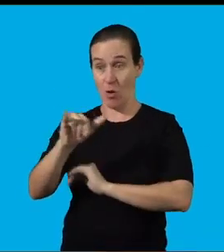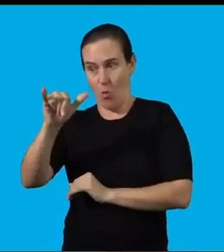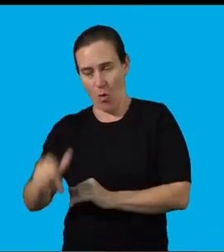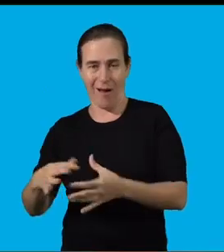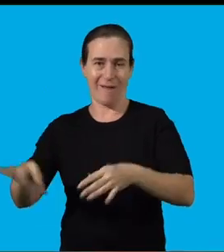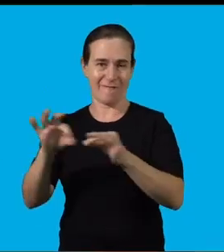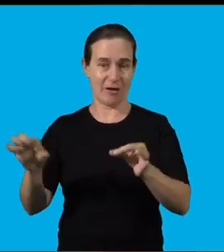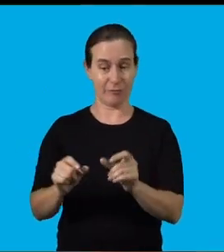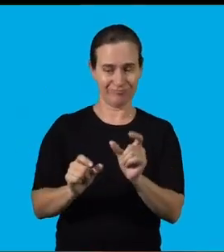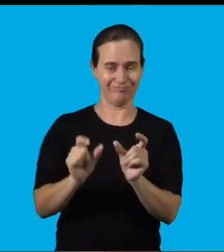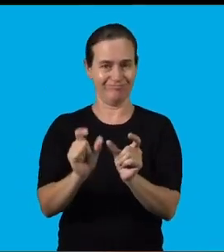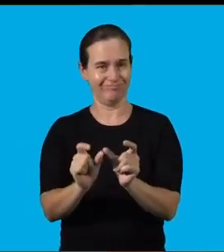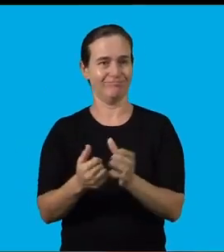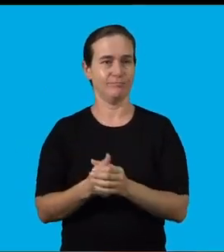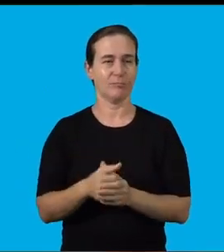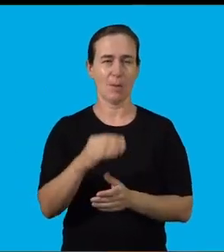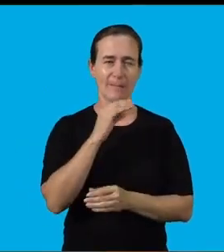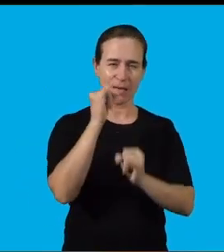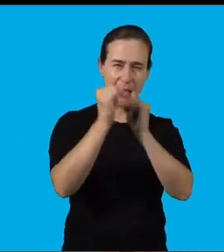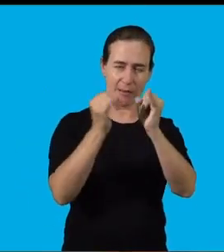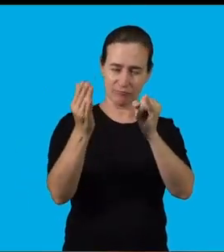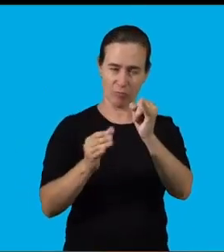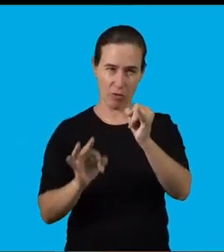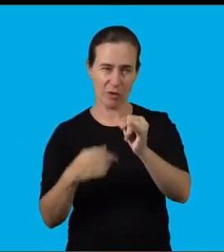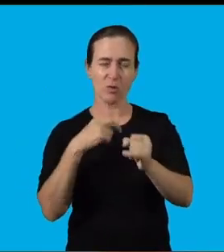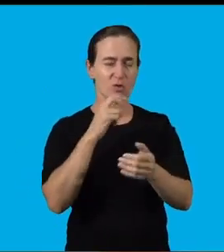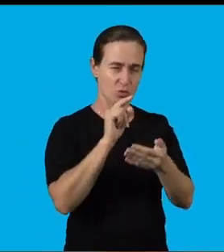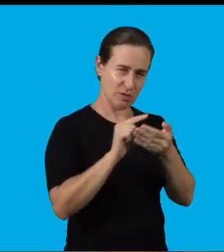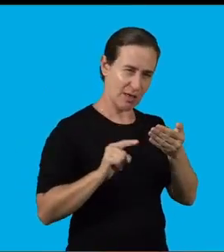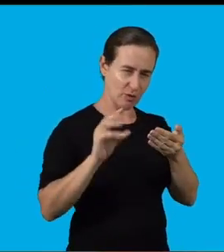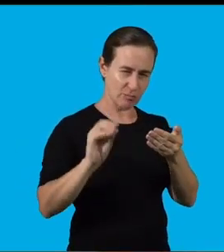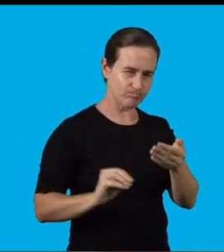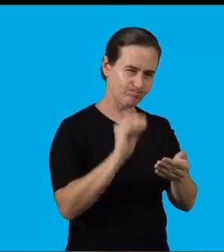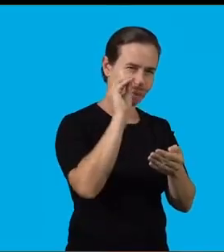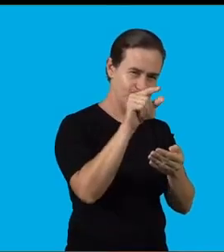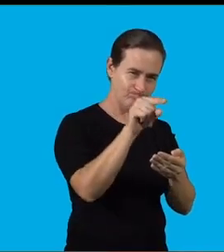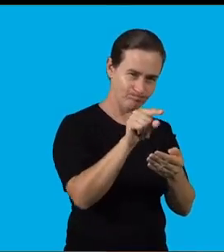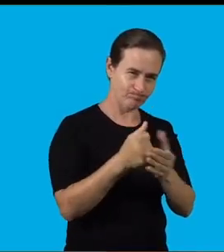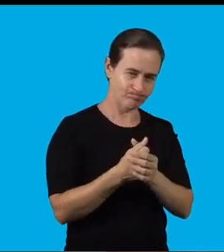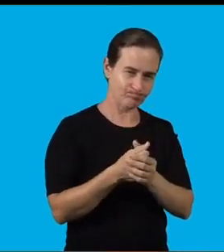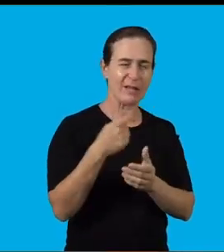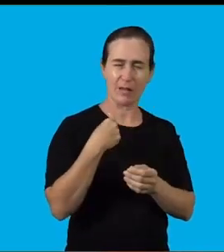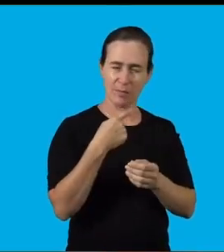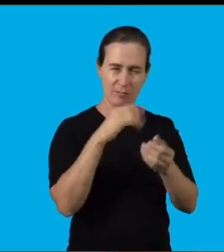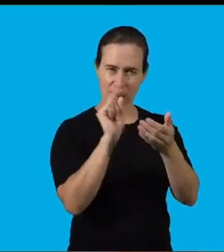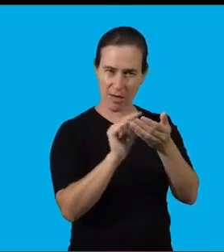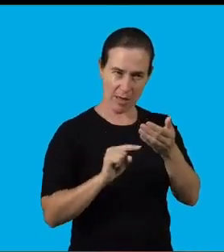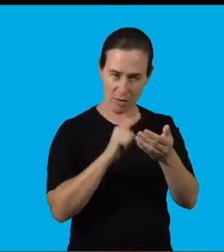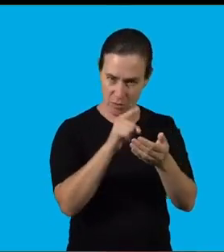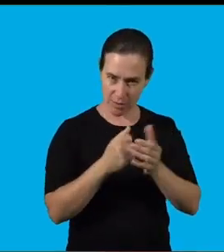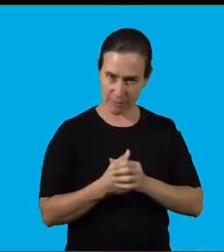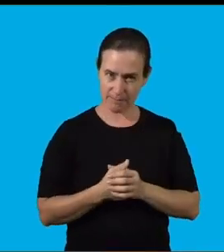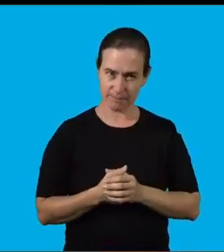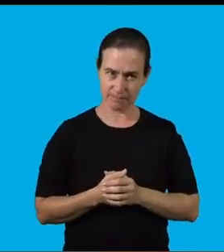y values, the function values. So we substitute 11 over 3. You use your calculator, substitute 11 over 3 in here and get your function